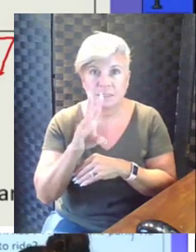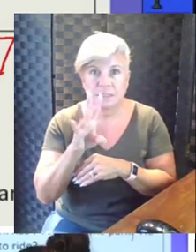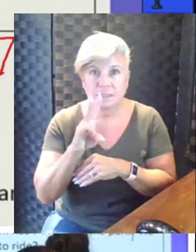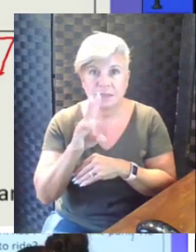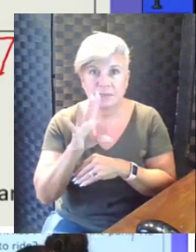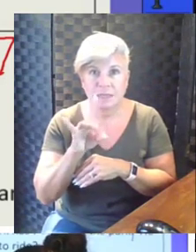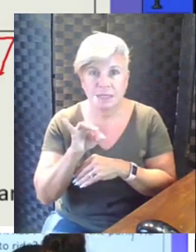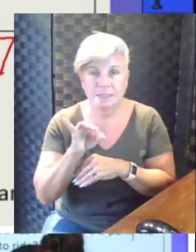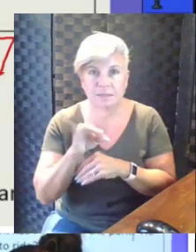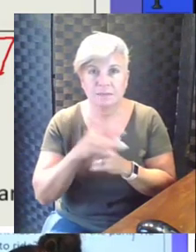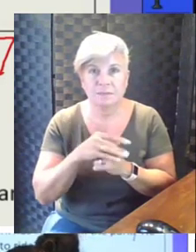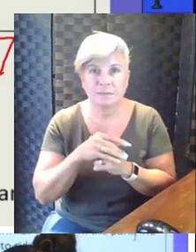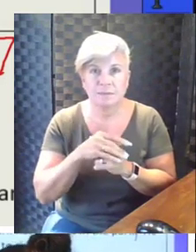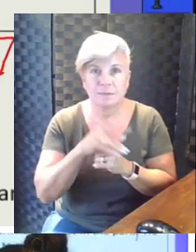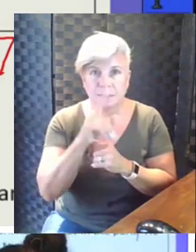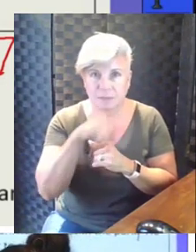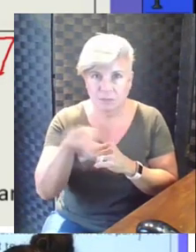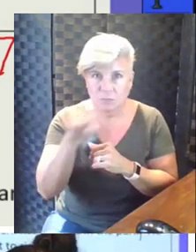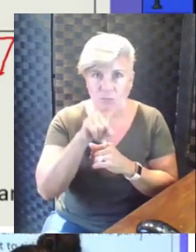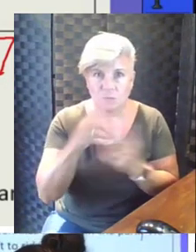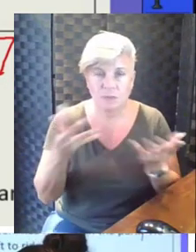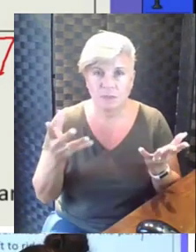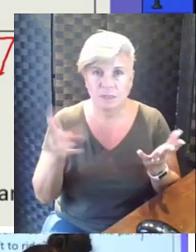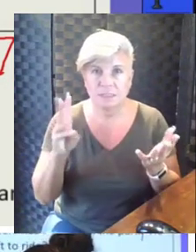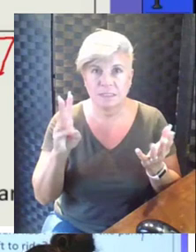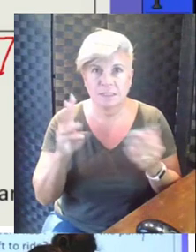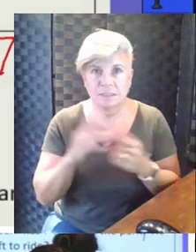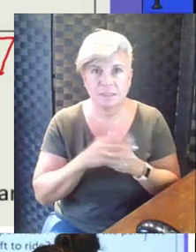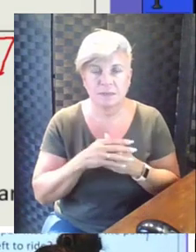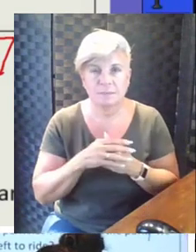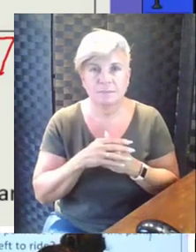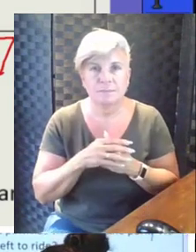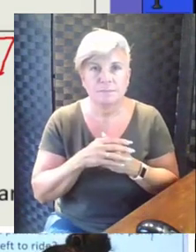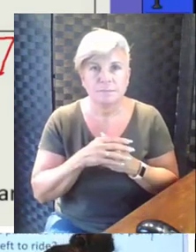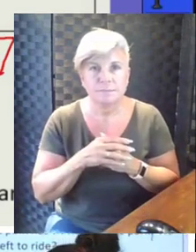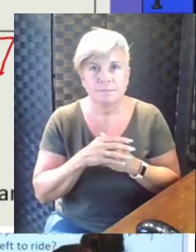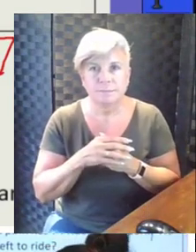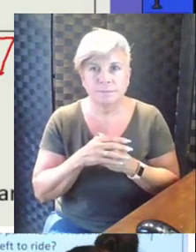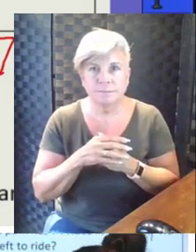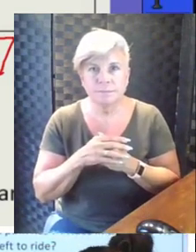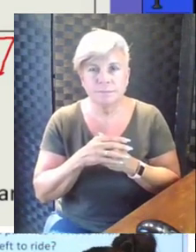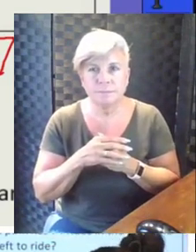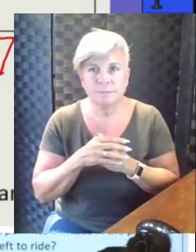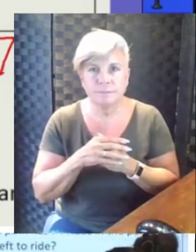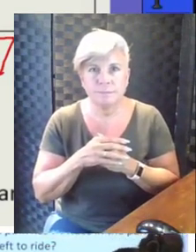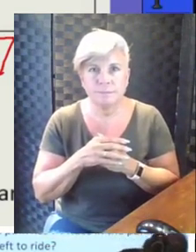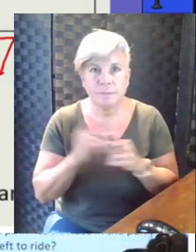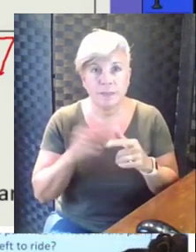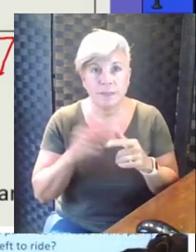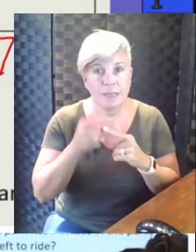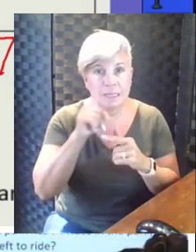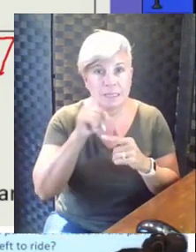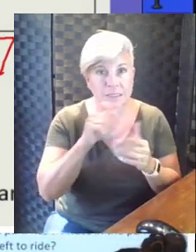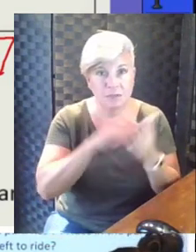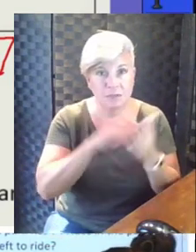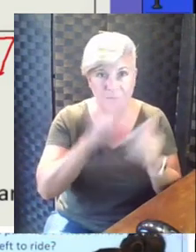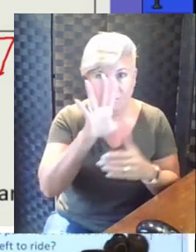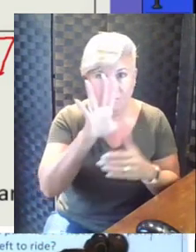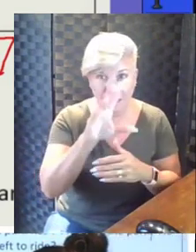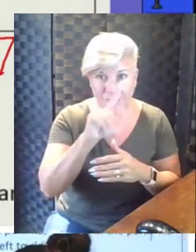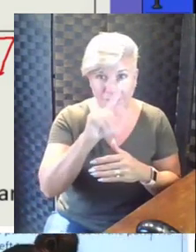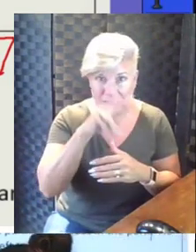5, 6, 7, 8, and I'm left with 6 ones. And then I need to take away